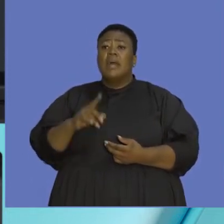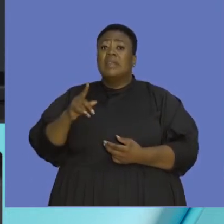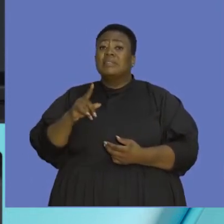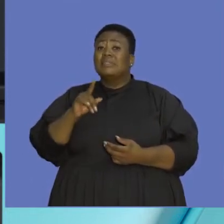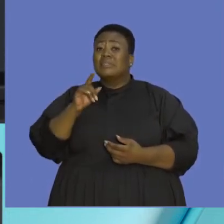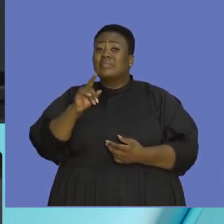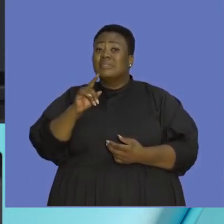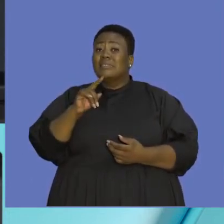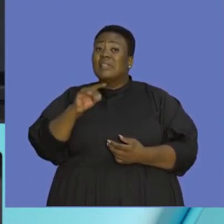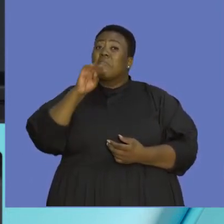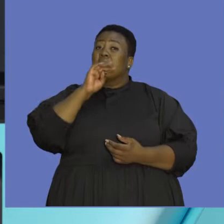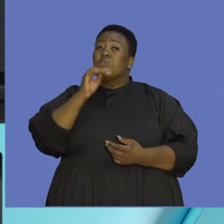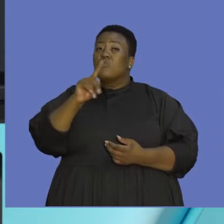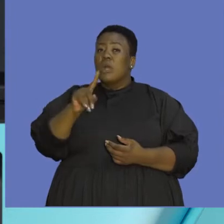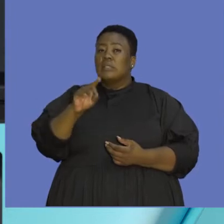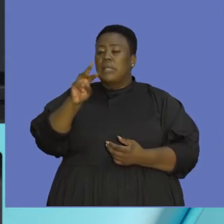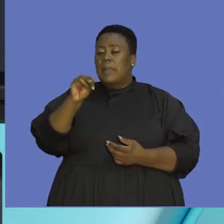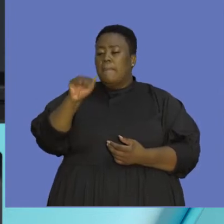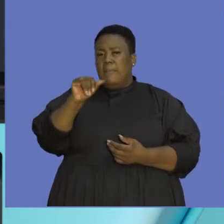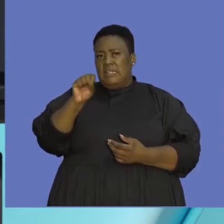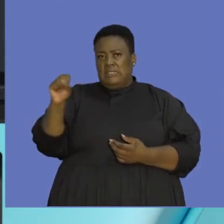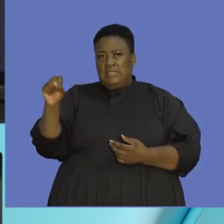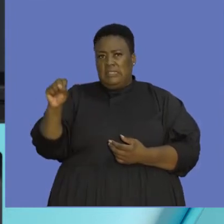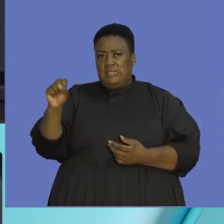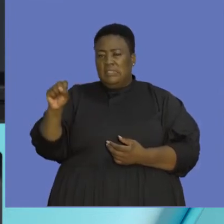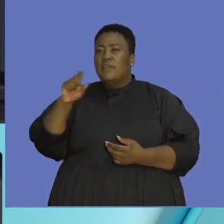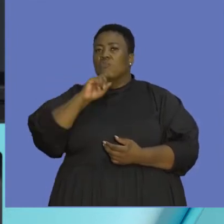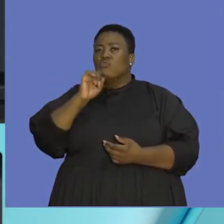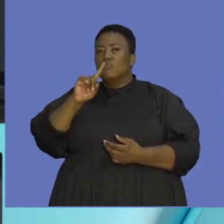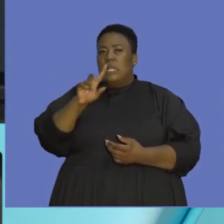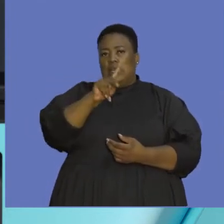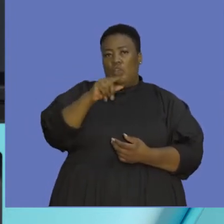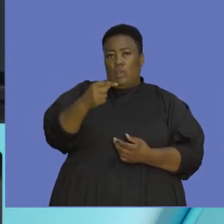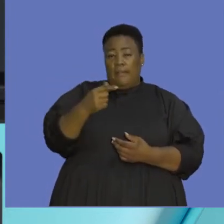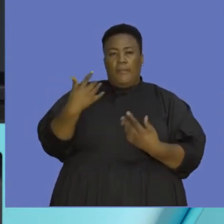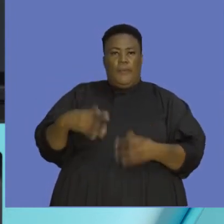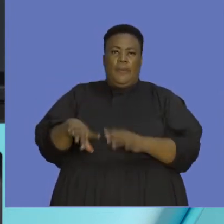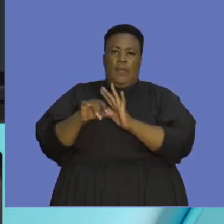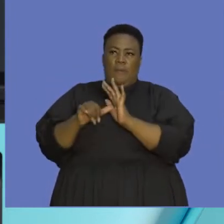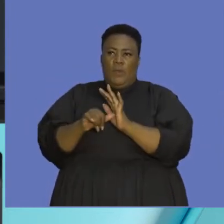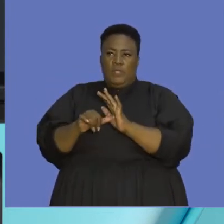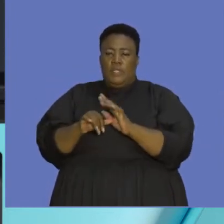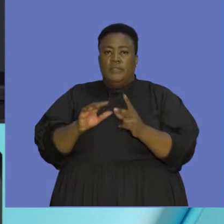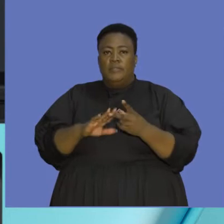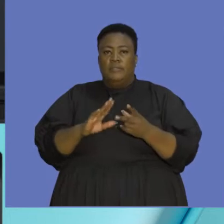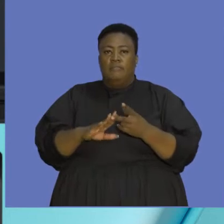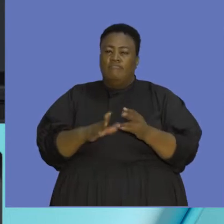their mass. So mass is measured in kilograms. Mass is very important. We're going to look at